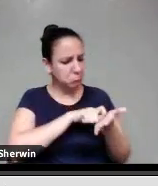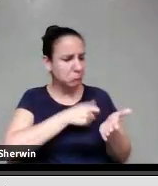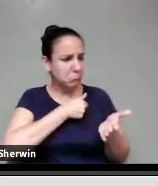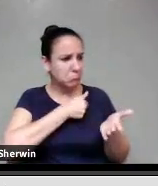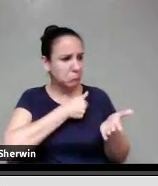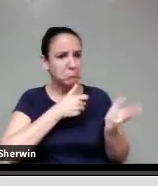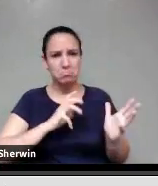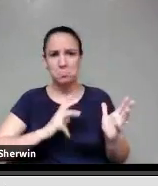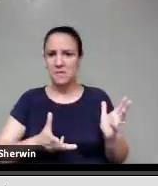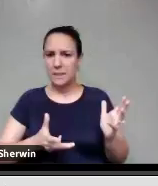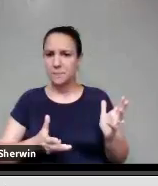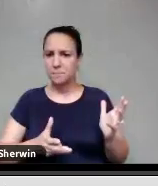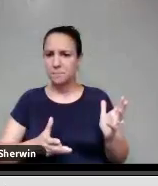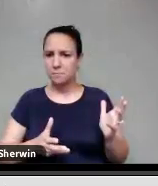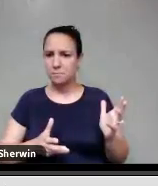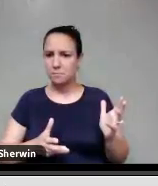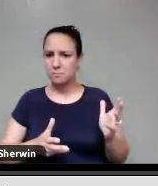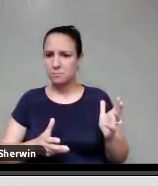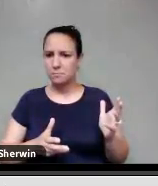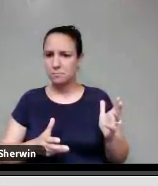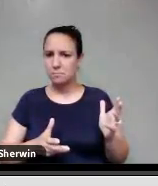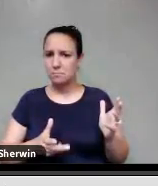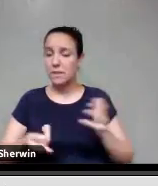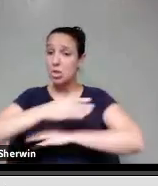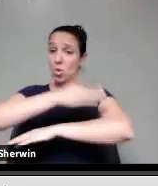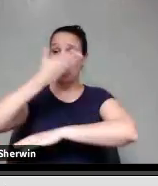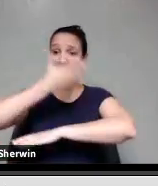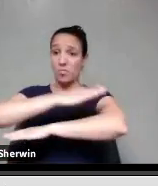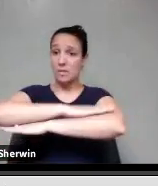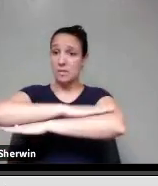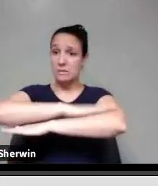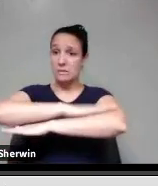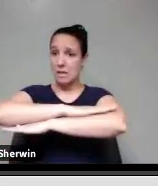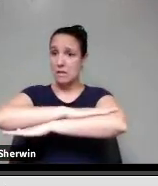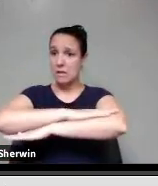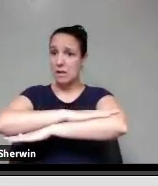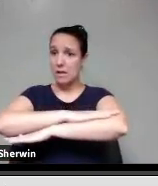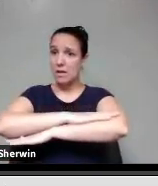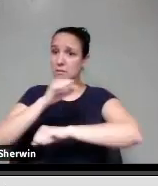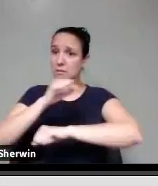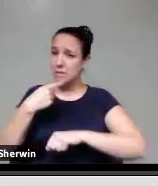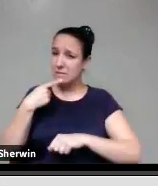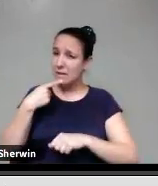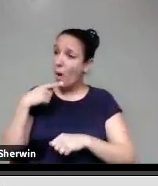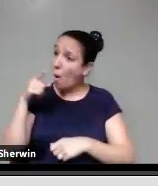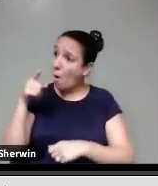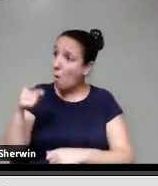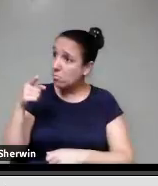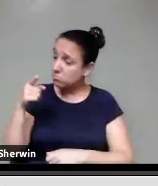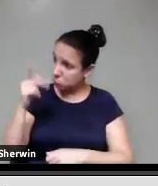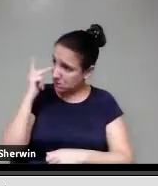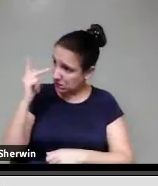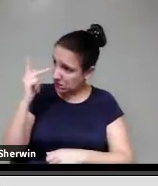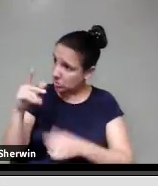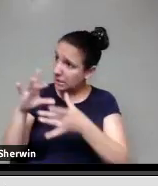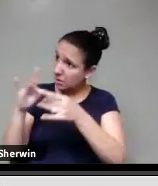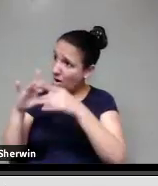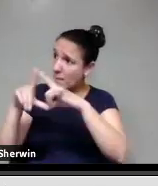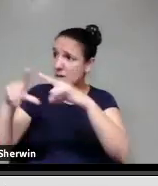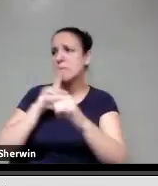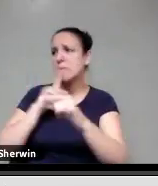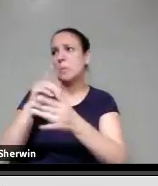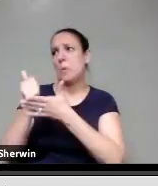that is something that the circulation staff could actually then say, did you get a chance to pick up a comment card and fill that out for us? It's so helpful,